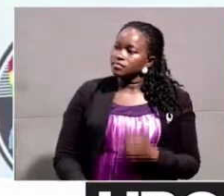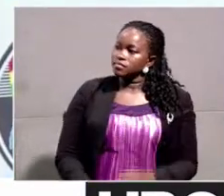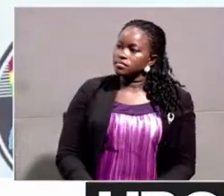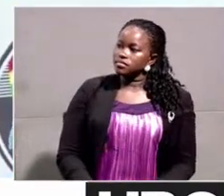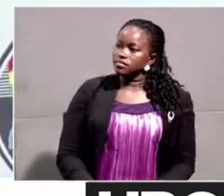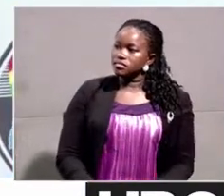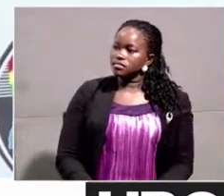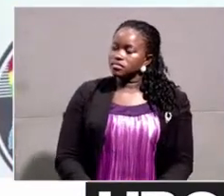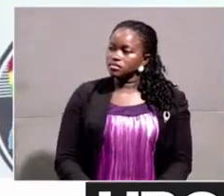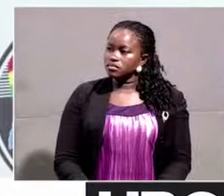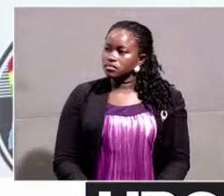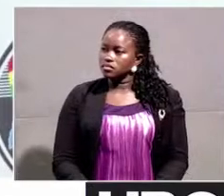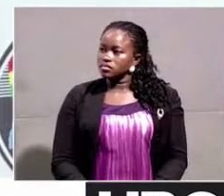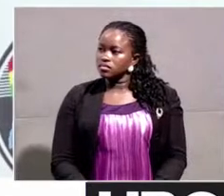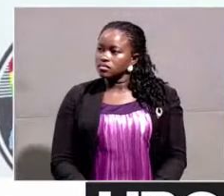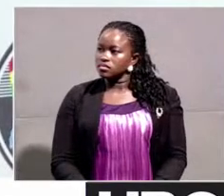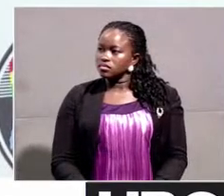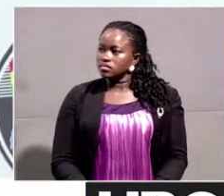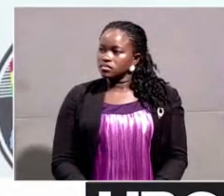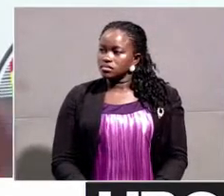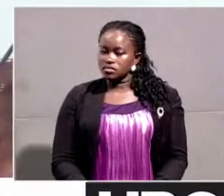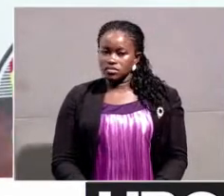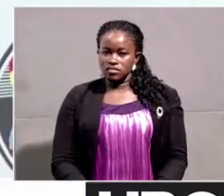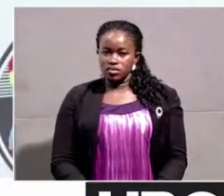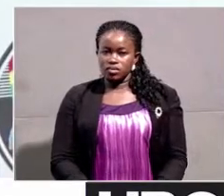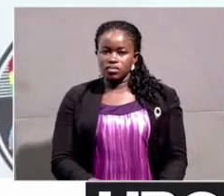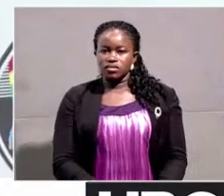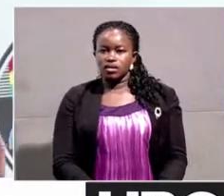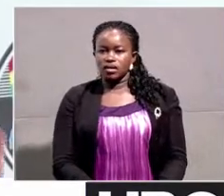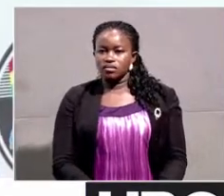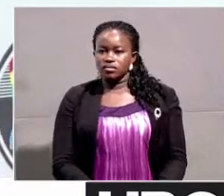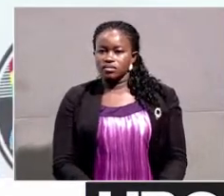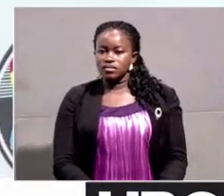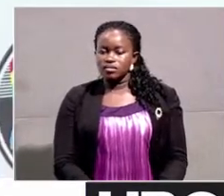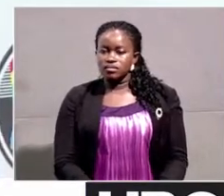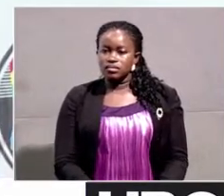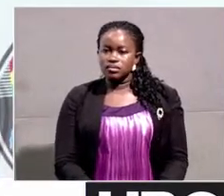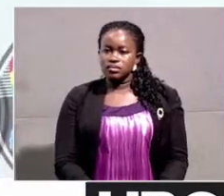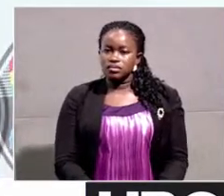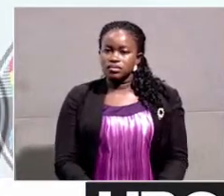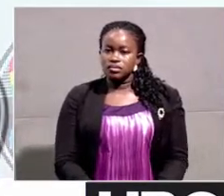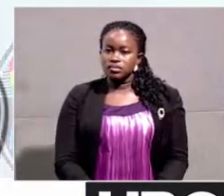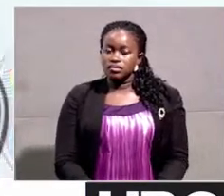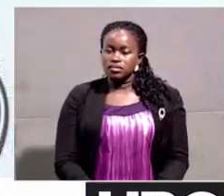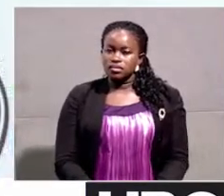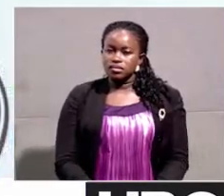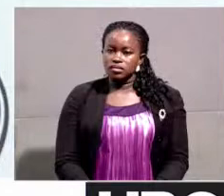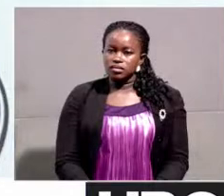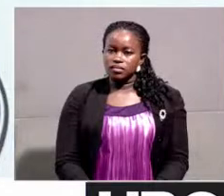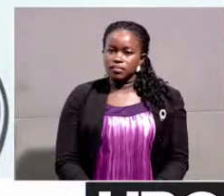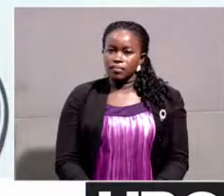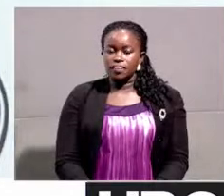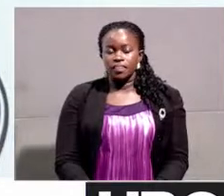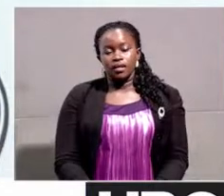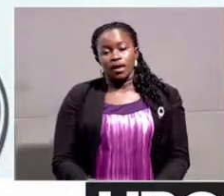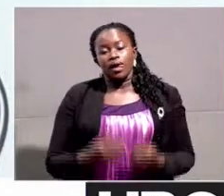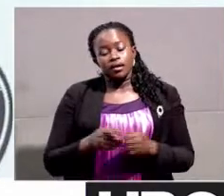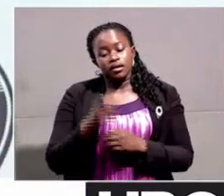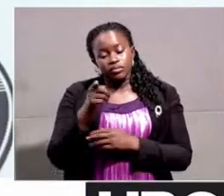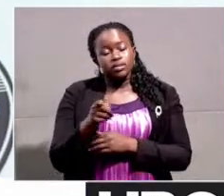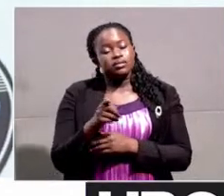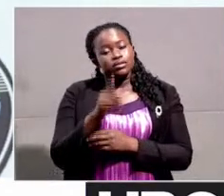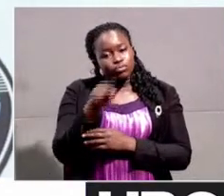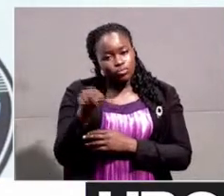Welcome the proposal of increasing salaries of science teachers. This is condemnation